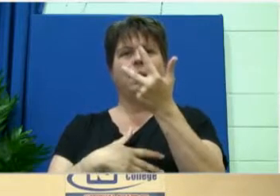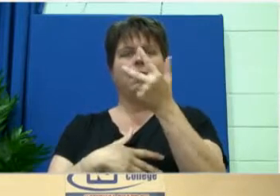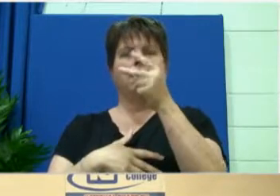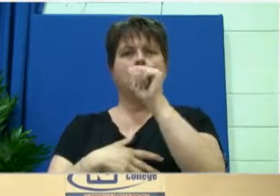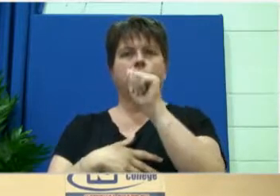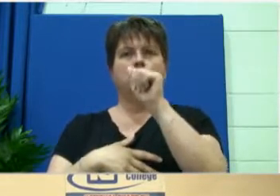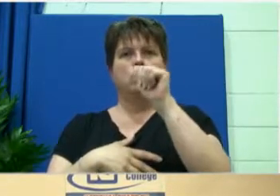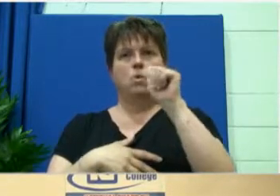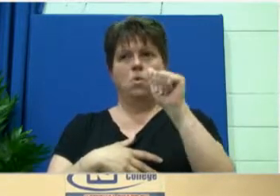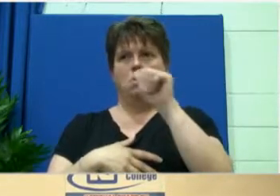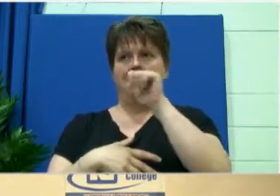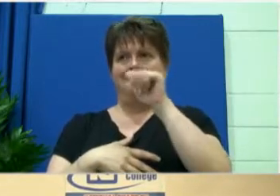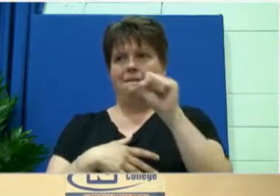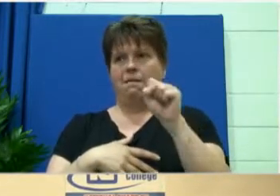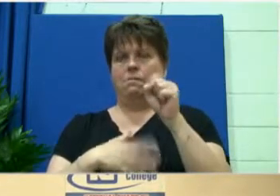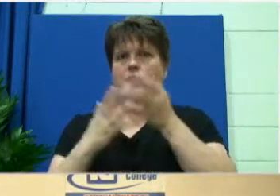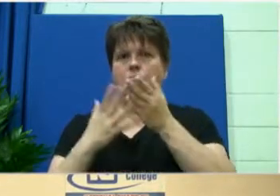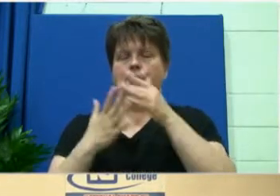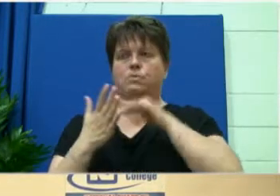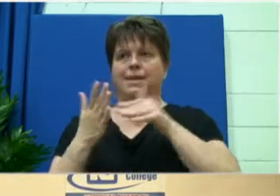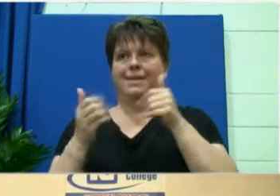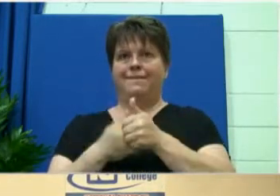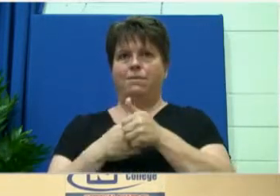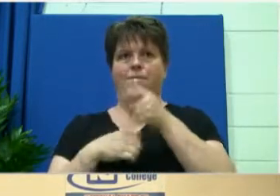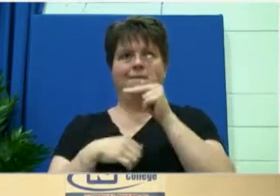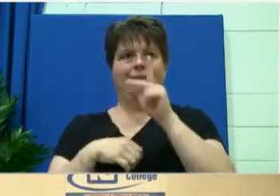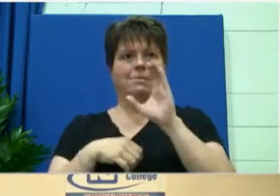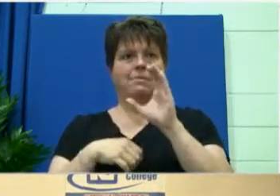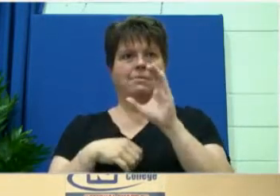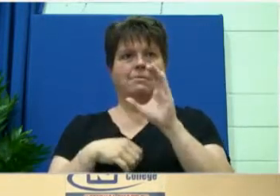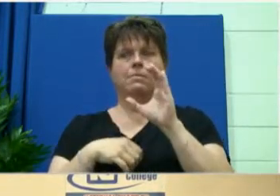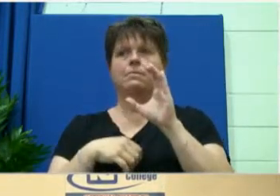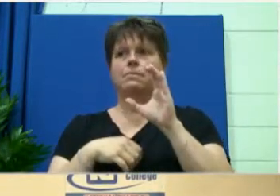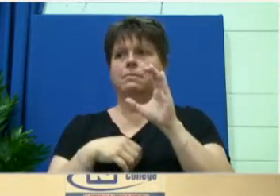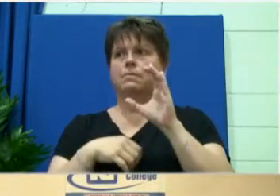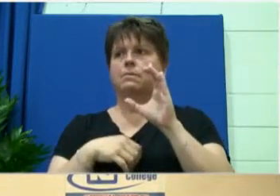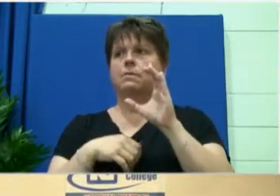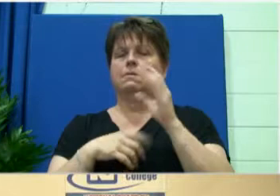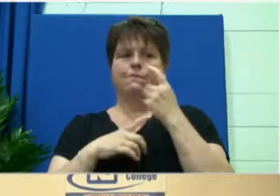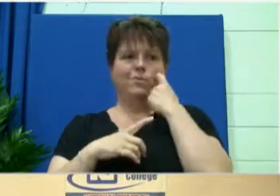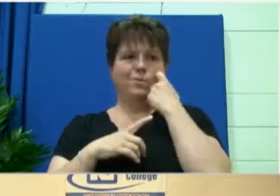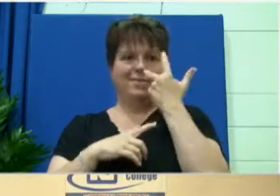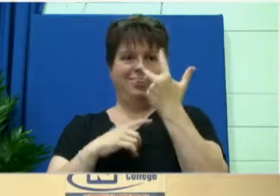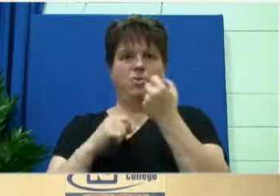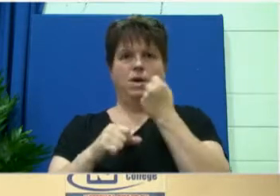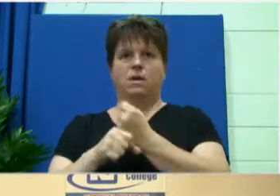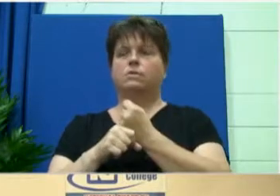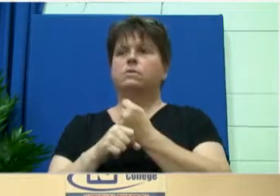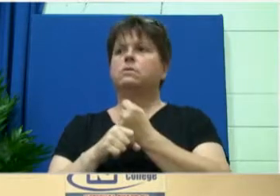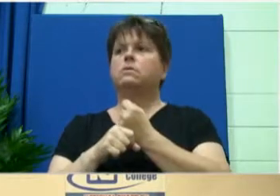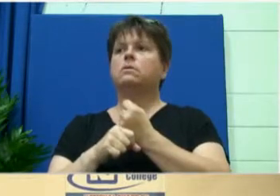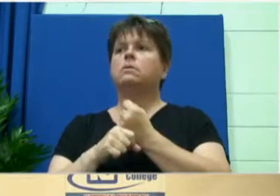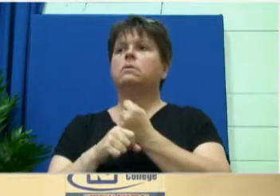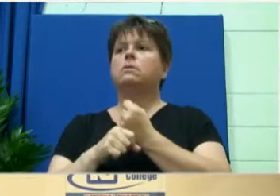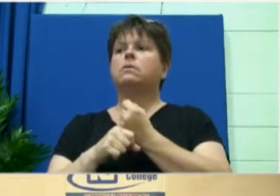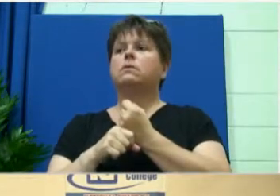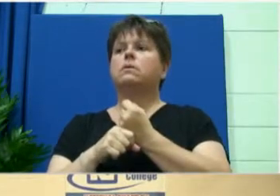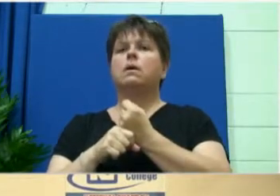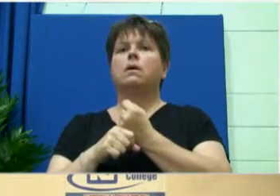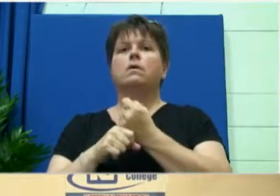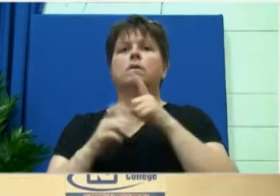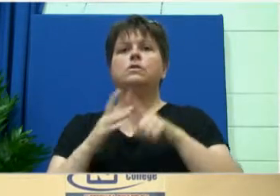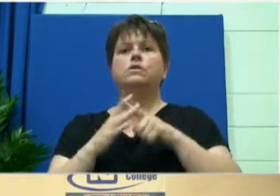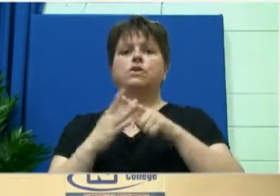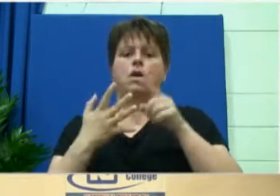degrees during her studies with Kaskaskia College over the past 3 years as she entered her